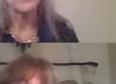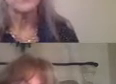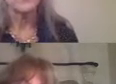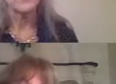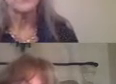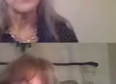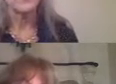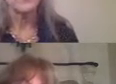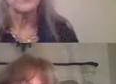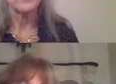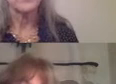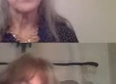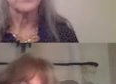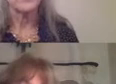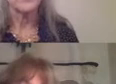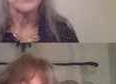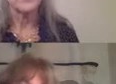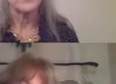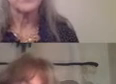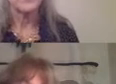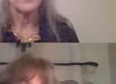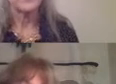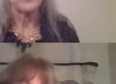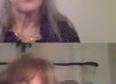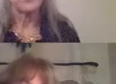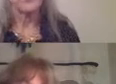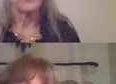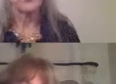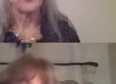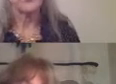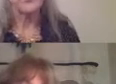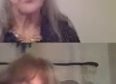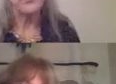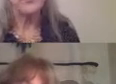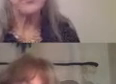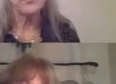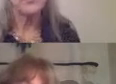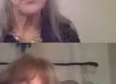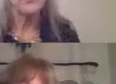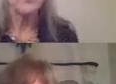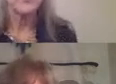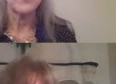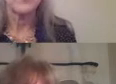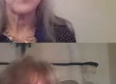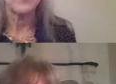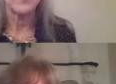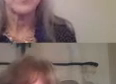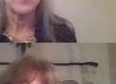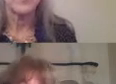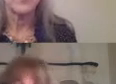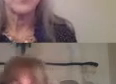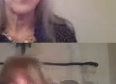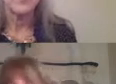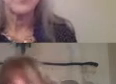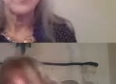handcrafted in all of these different regions, and just, you know, show the spectacular range of craftsmanship and design and style. Jewels